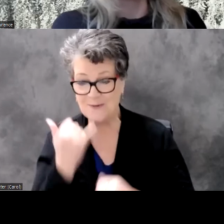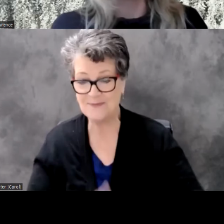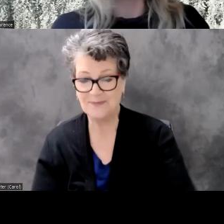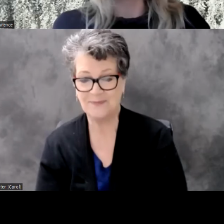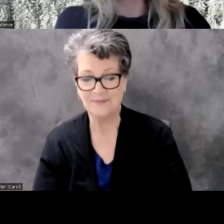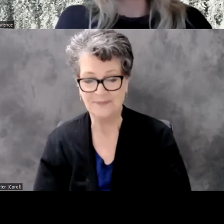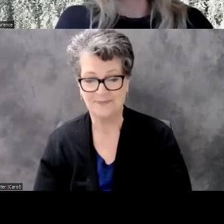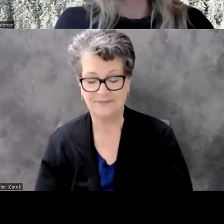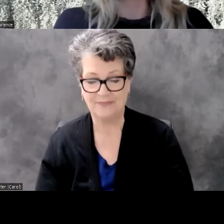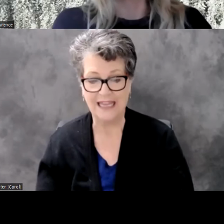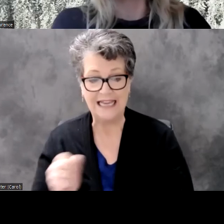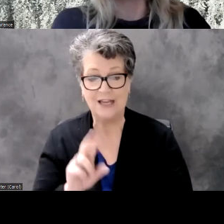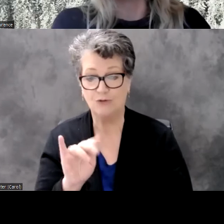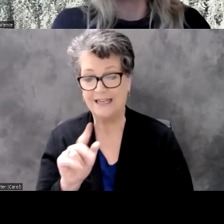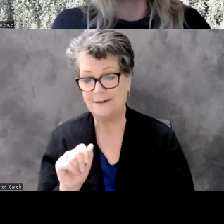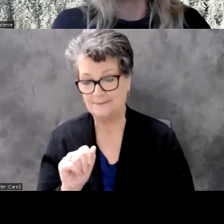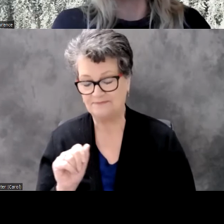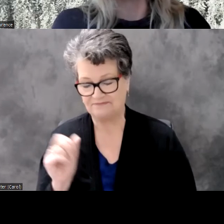Yes,